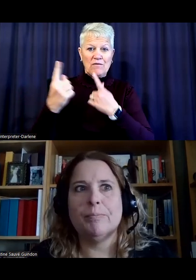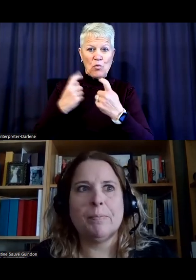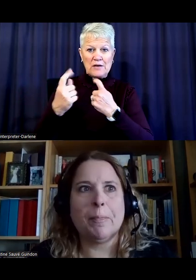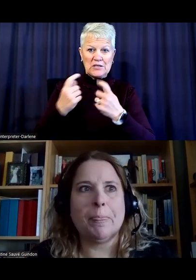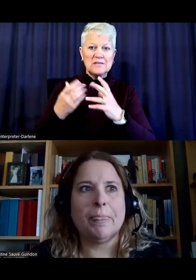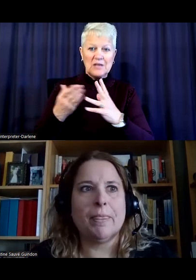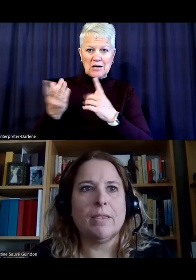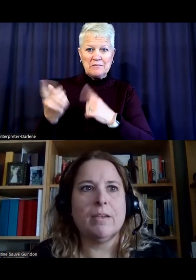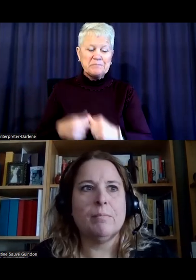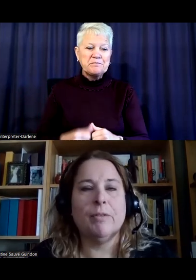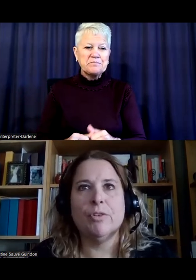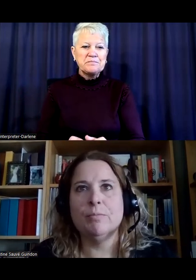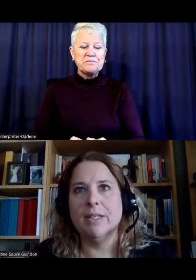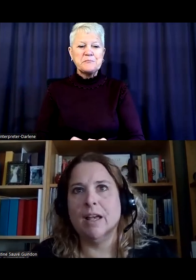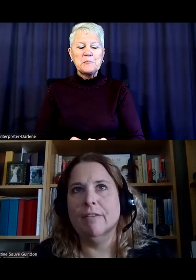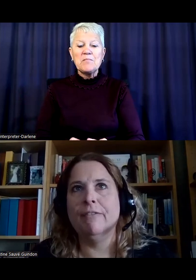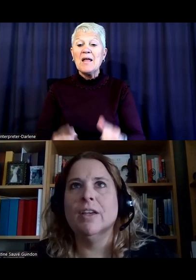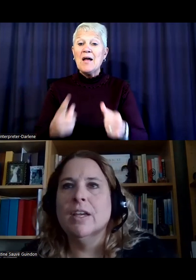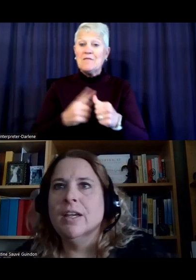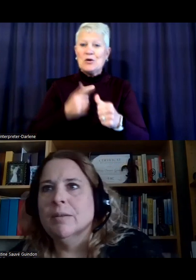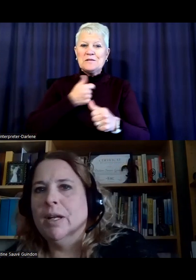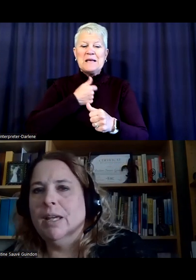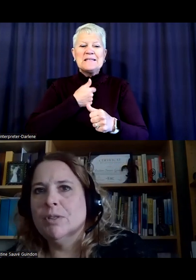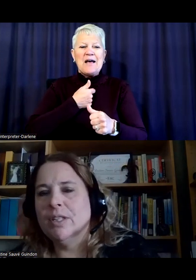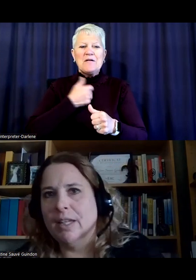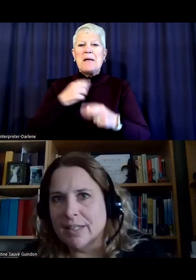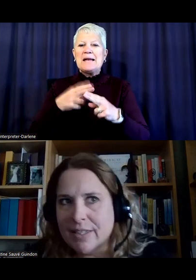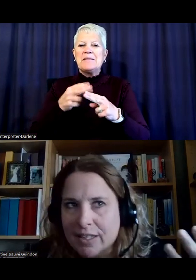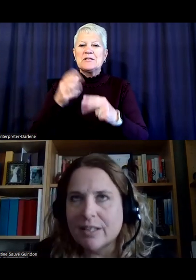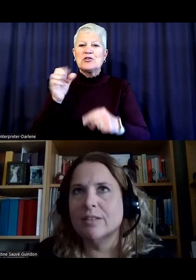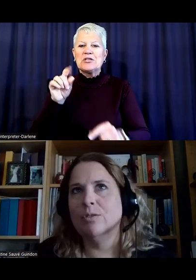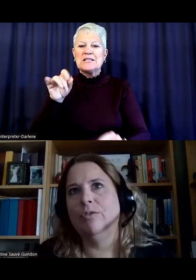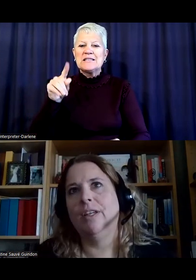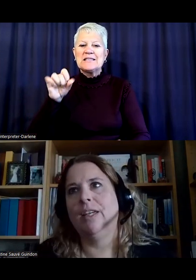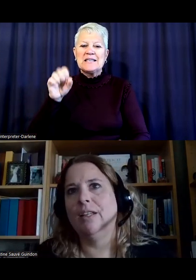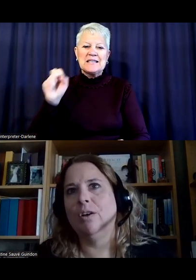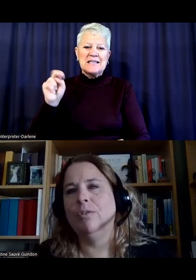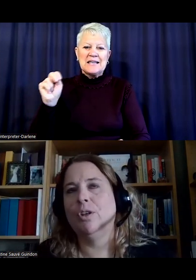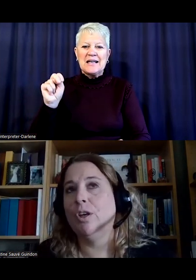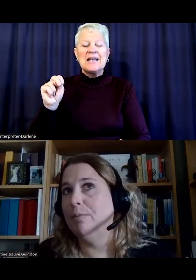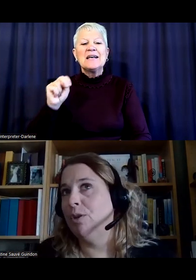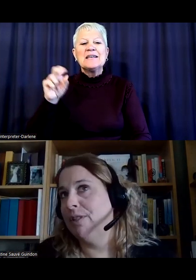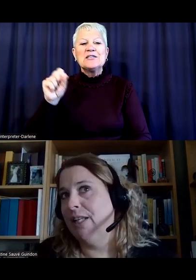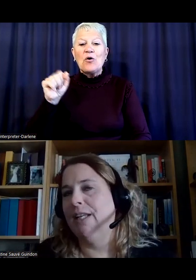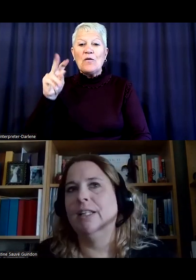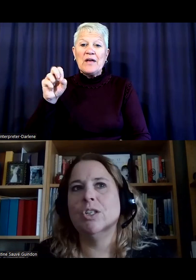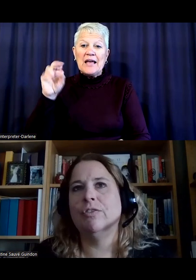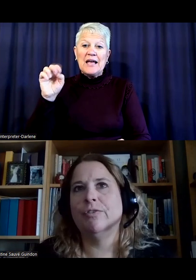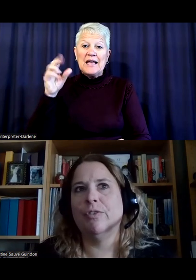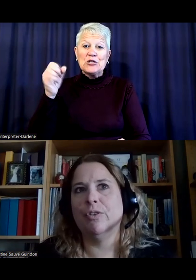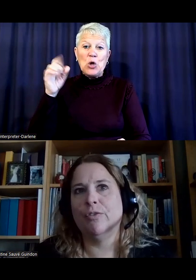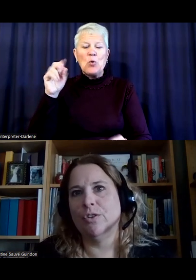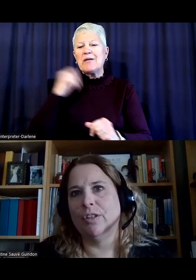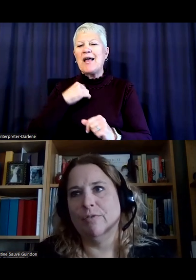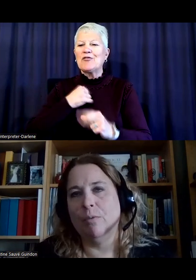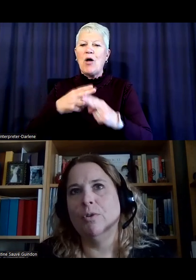through. But first, myself, my name is Christine Sauvé-Guindon. You can call me Christine in English.